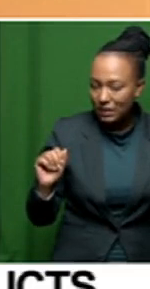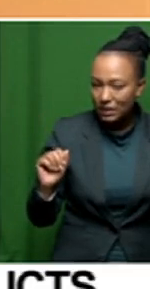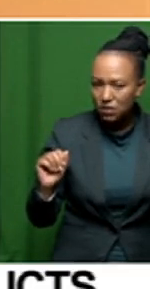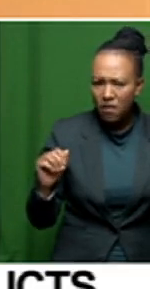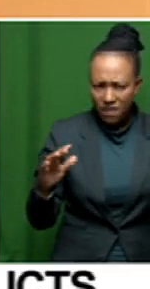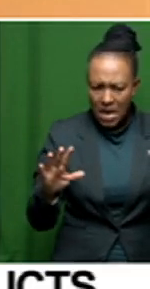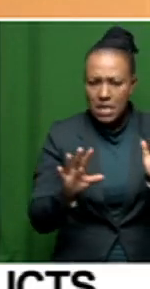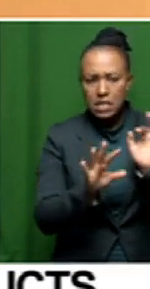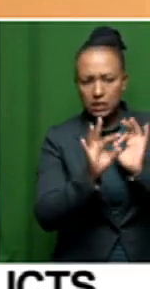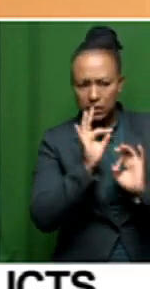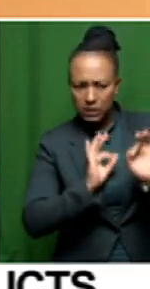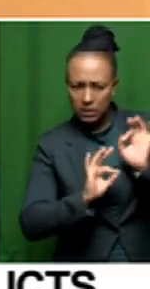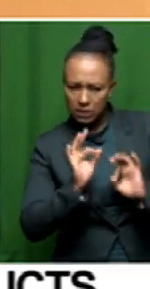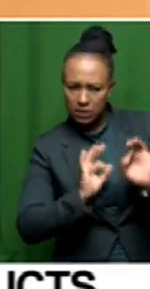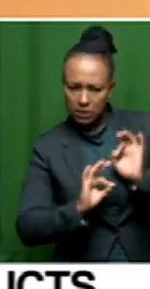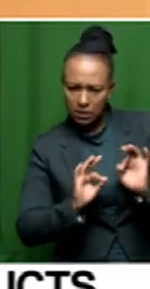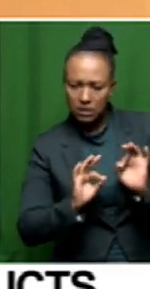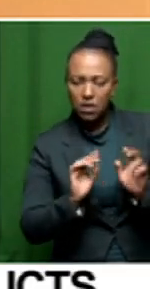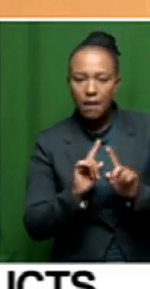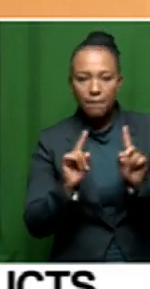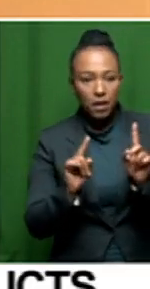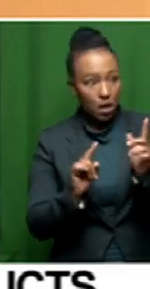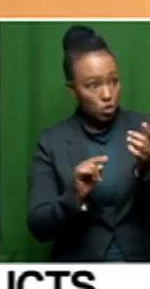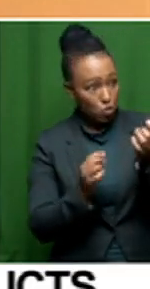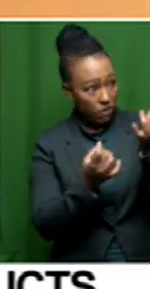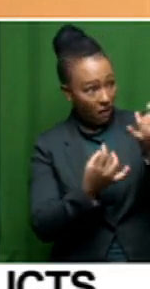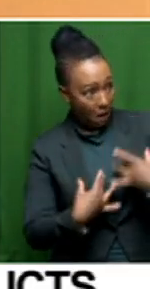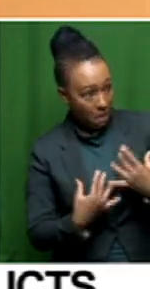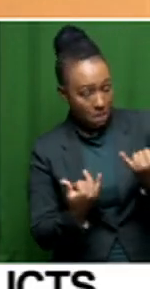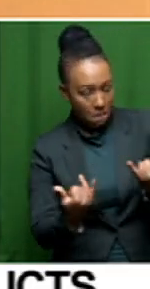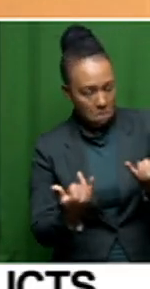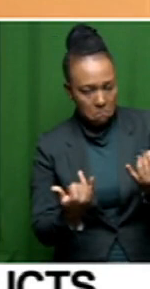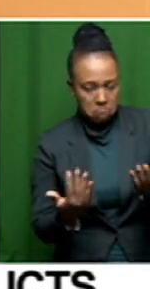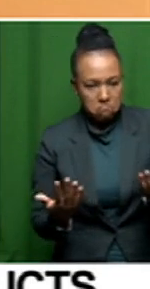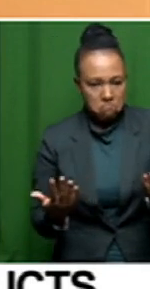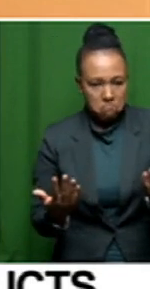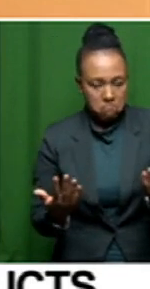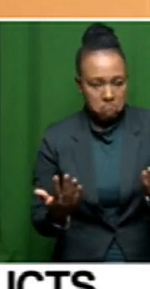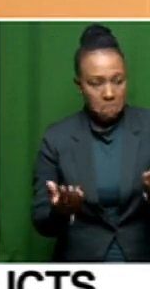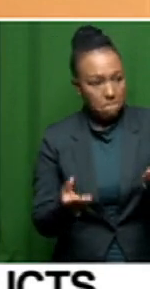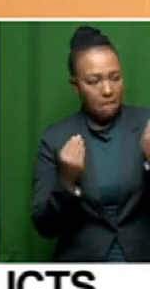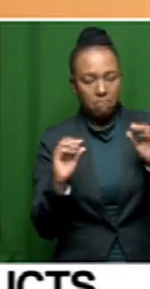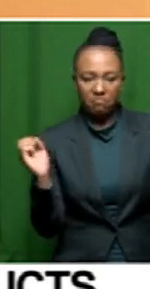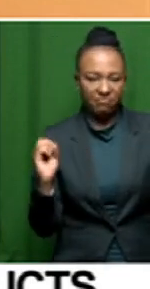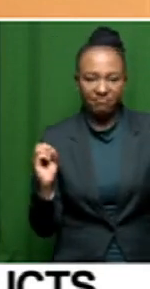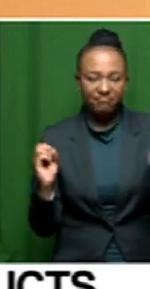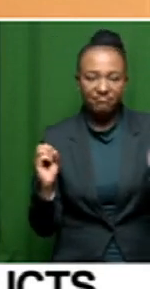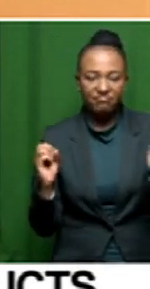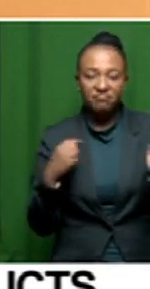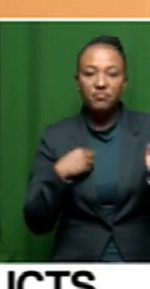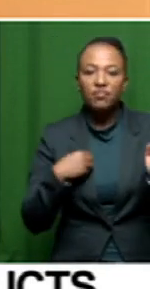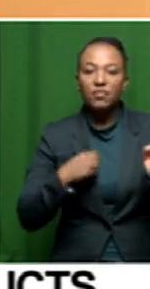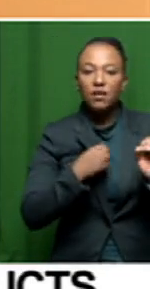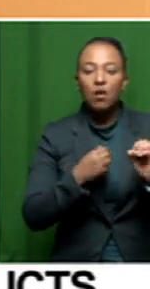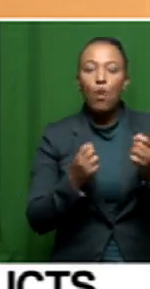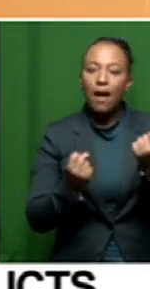was raised, but what you are telling me right now, we never got it. We got only the